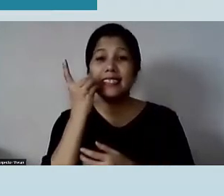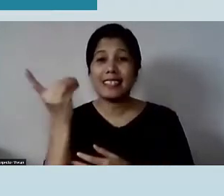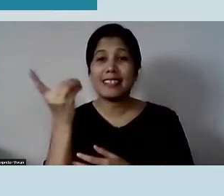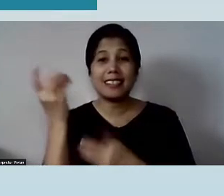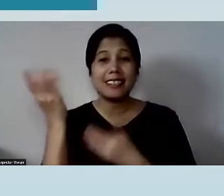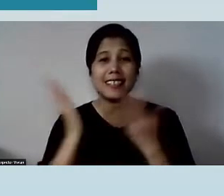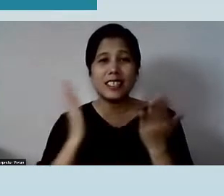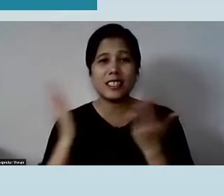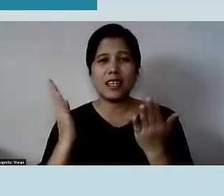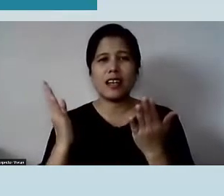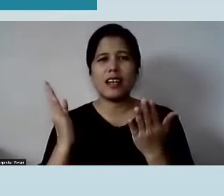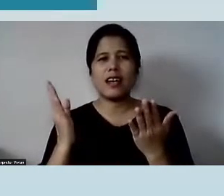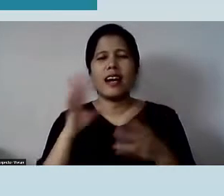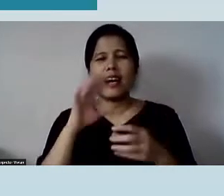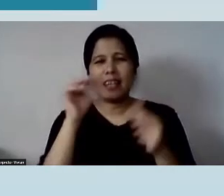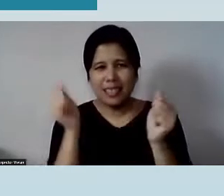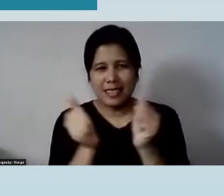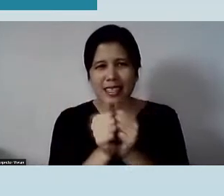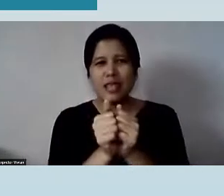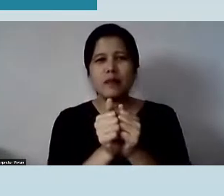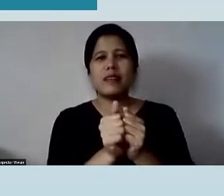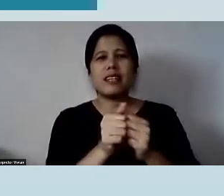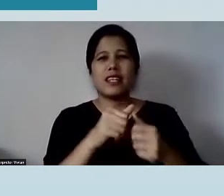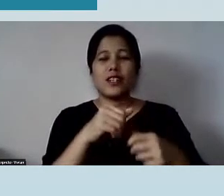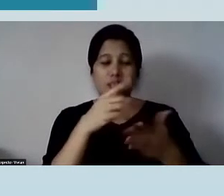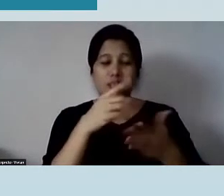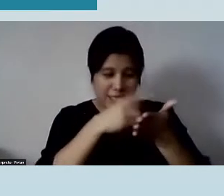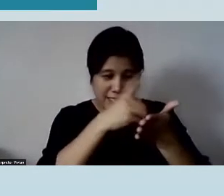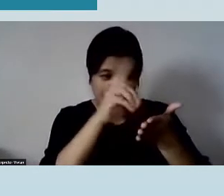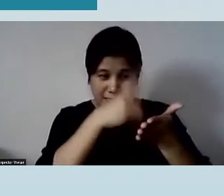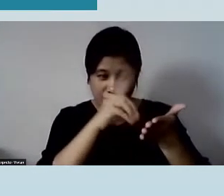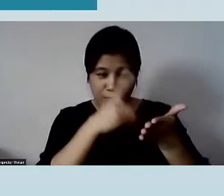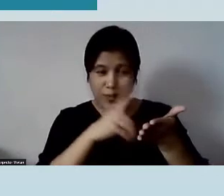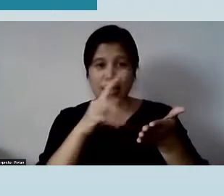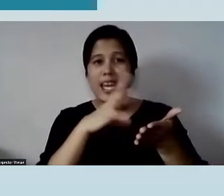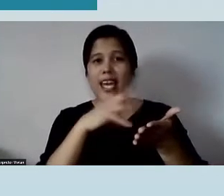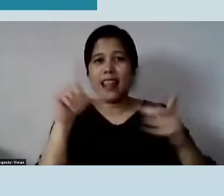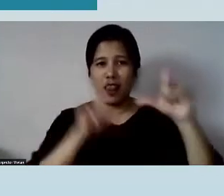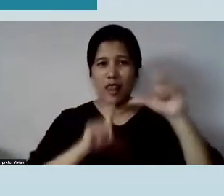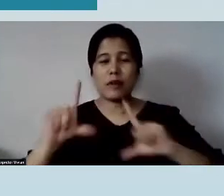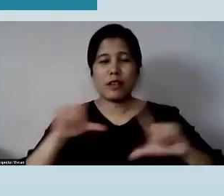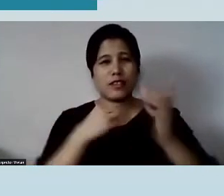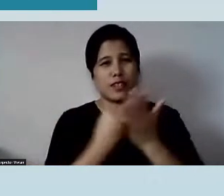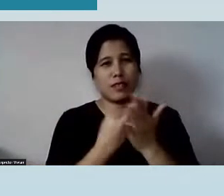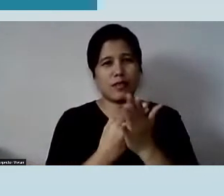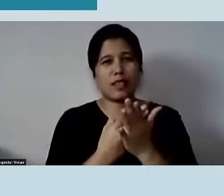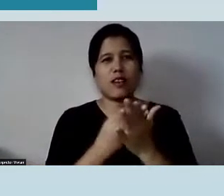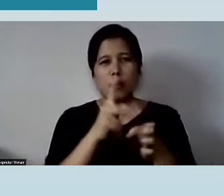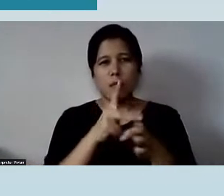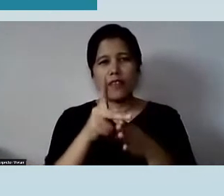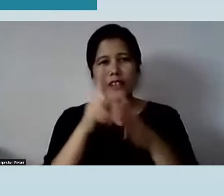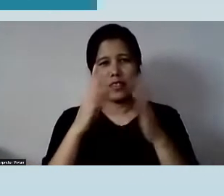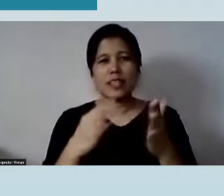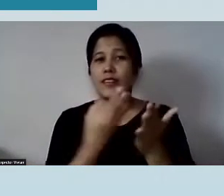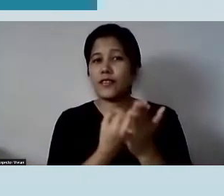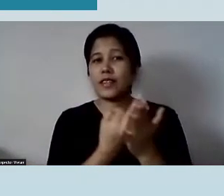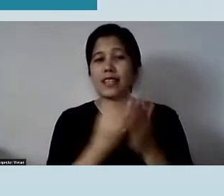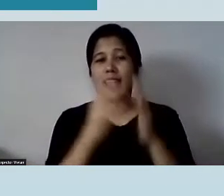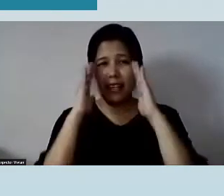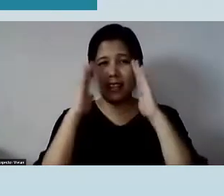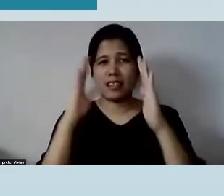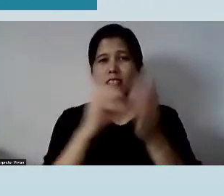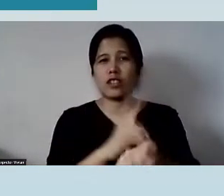including diagnostic and laboratory fees and professional fees of attending doctors in all private hospitals and